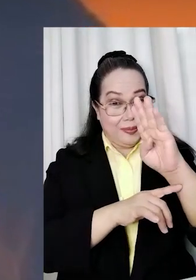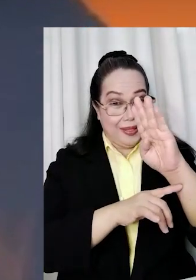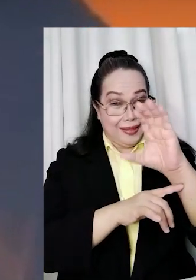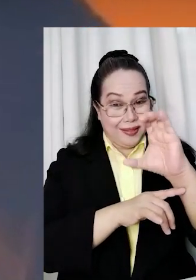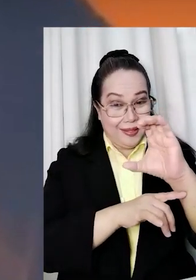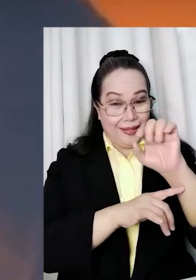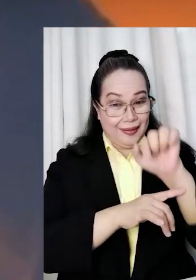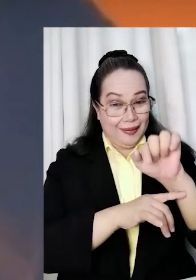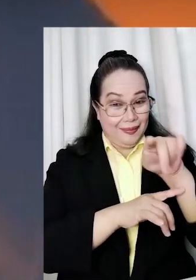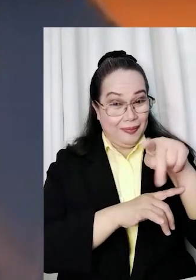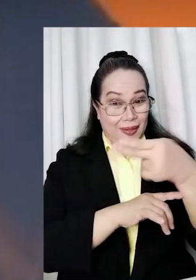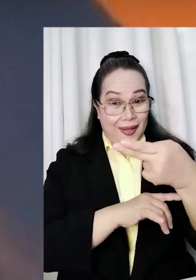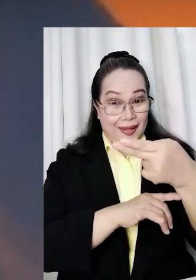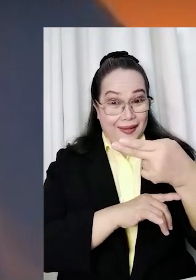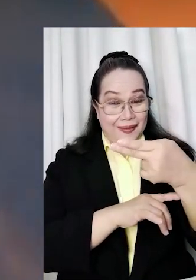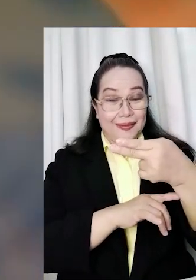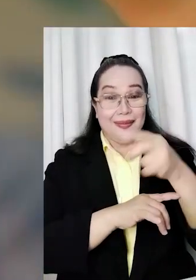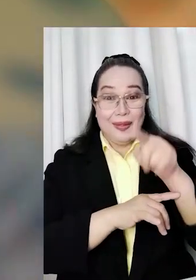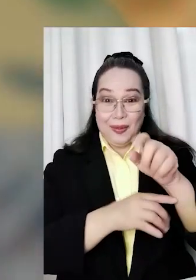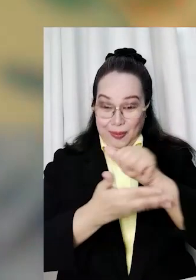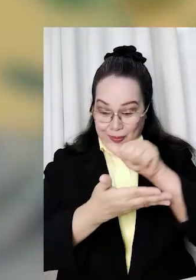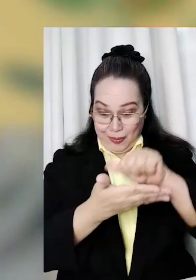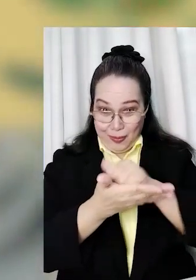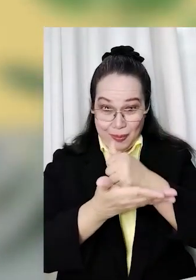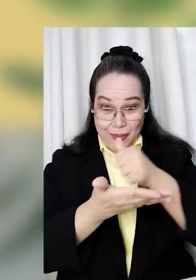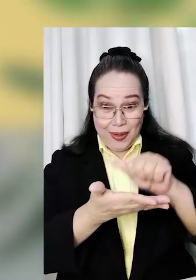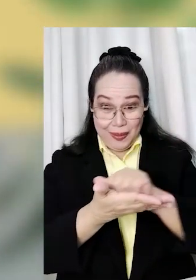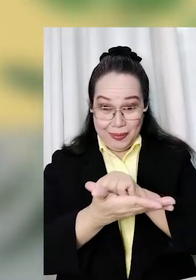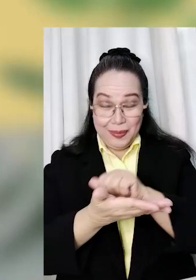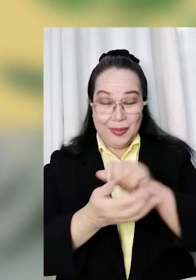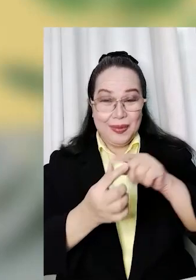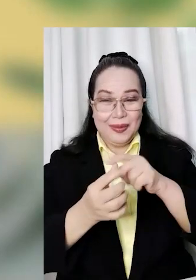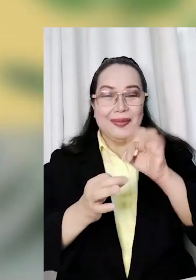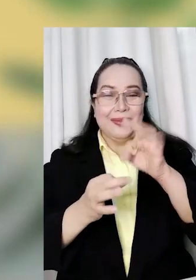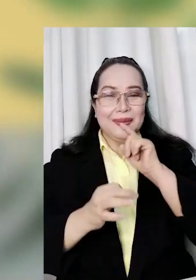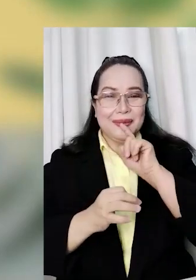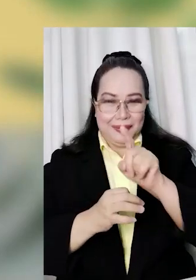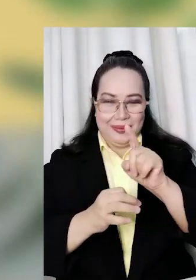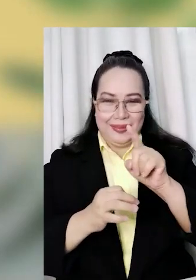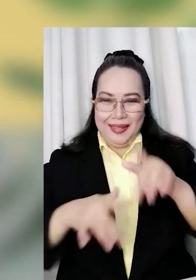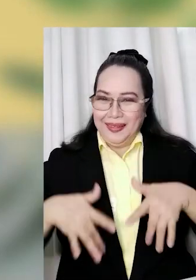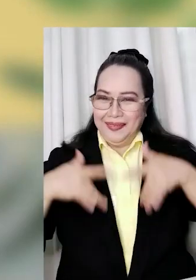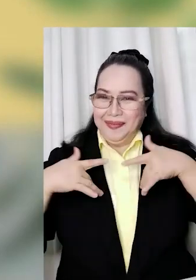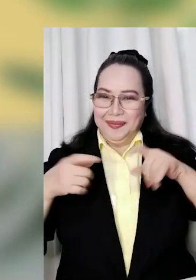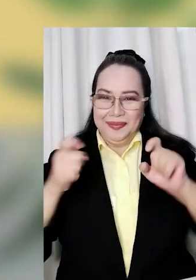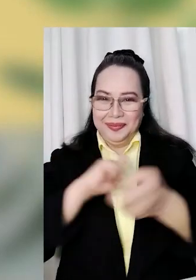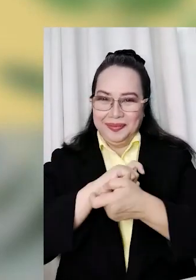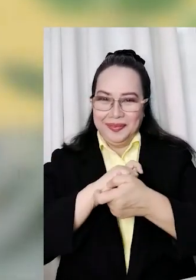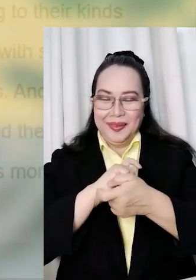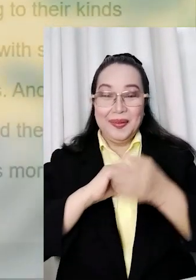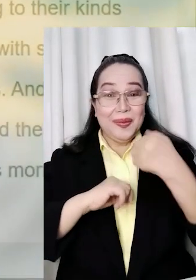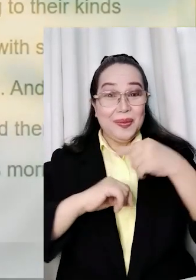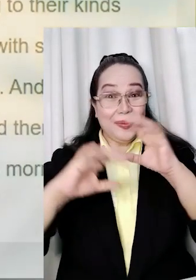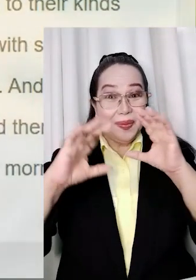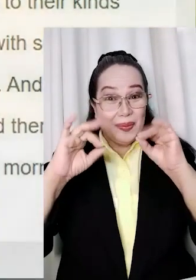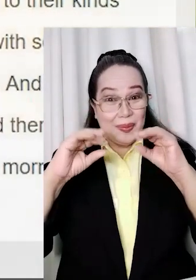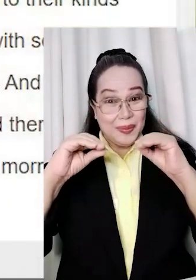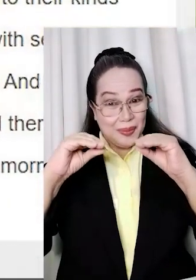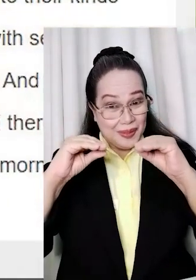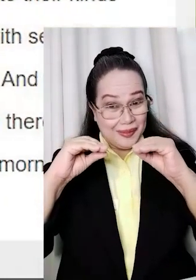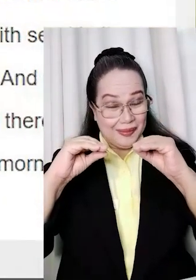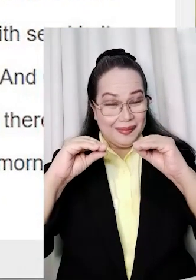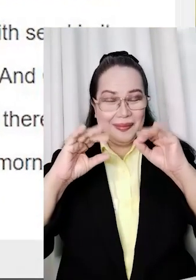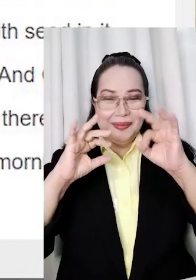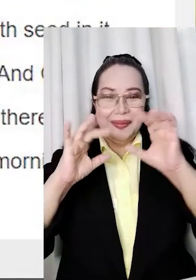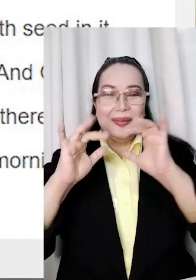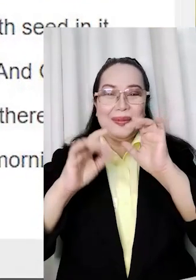live.ccbc.ph. Within this page, you won't just be able to engage with a life-changing community through chat. Rather, you